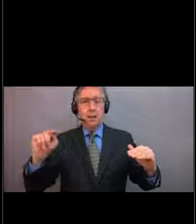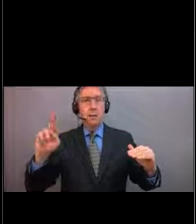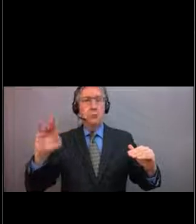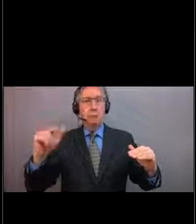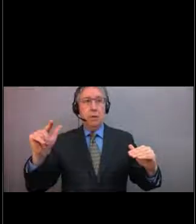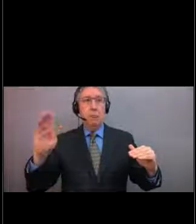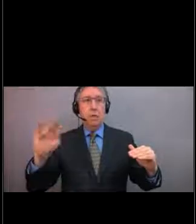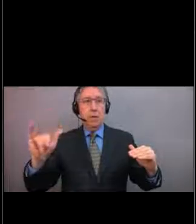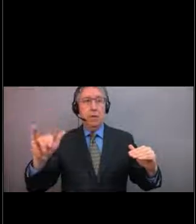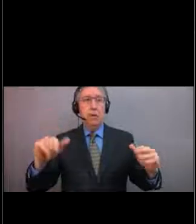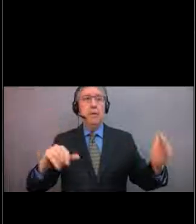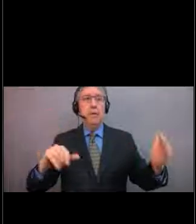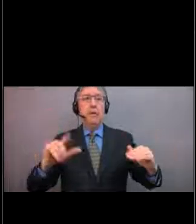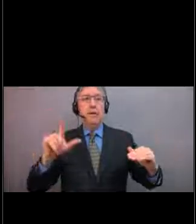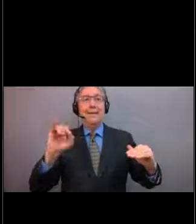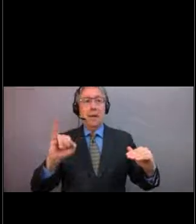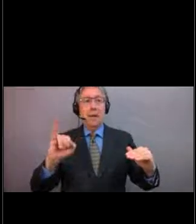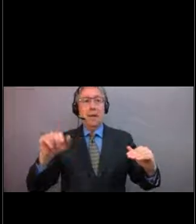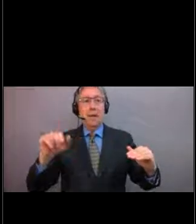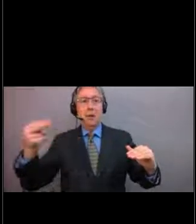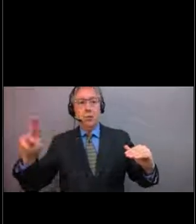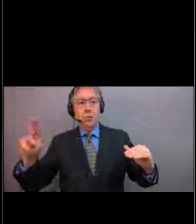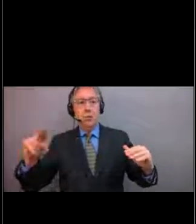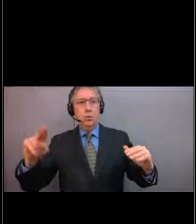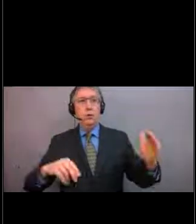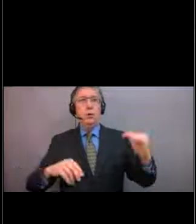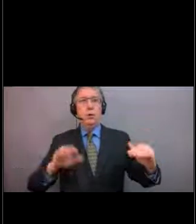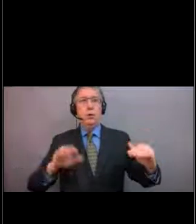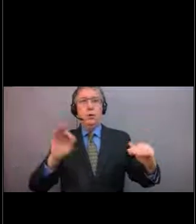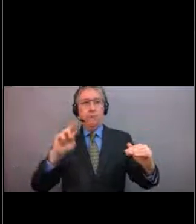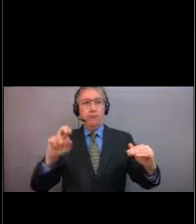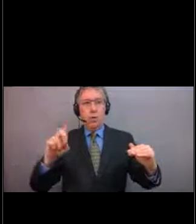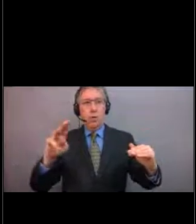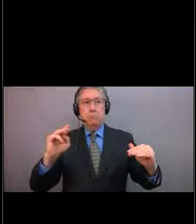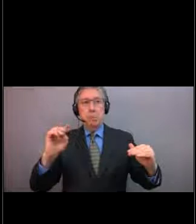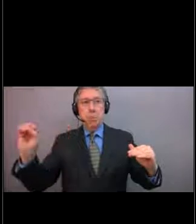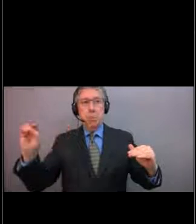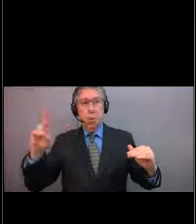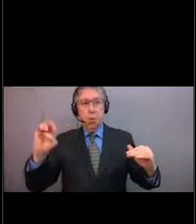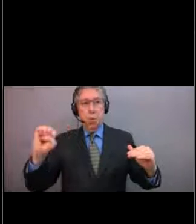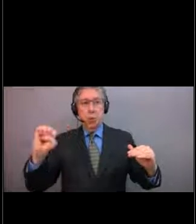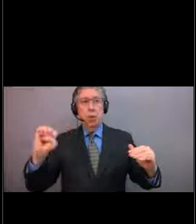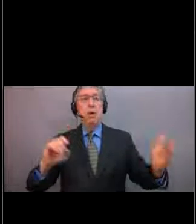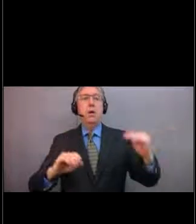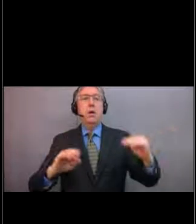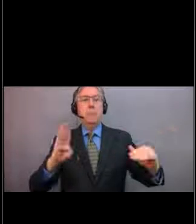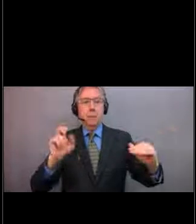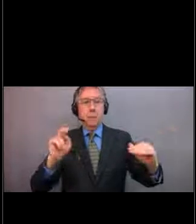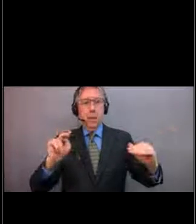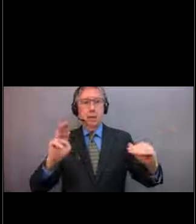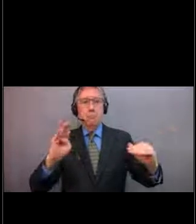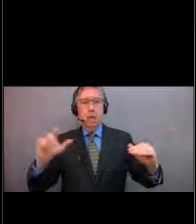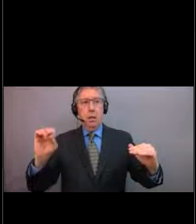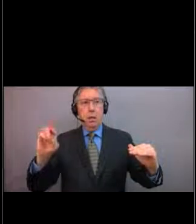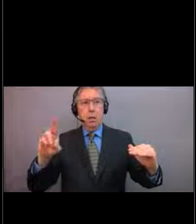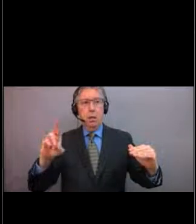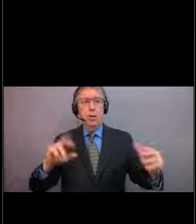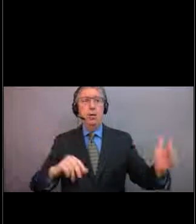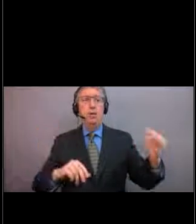Rigby, Lei Hugh, Fred Moore, Ben Miller,